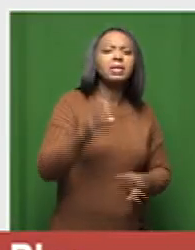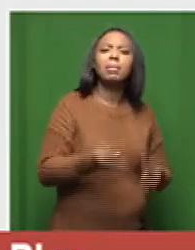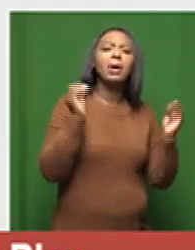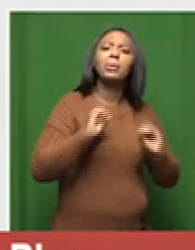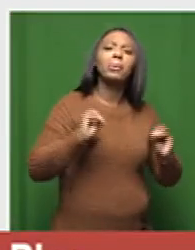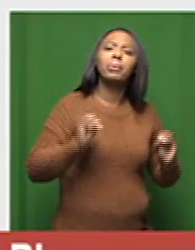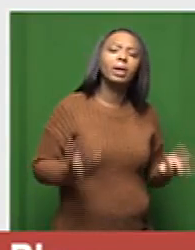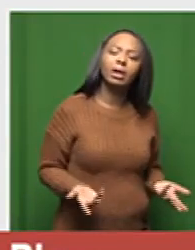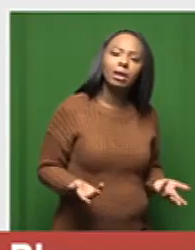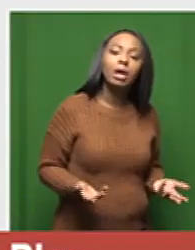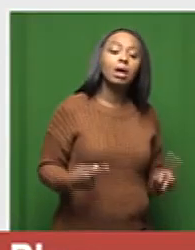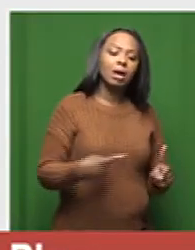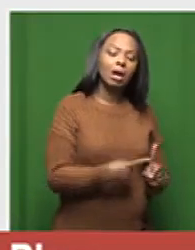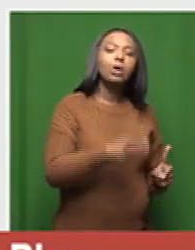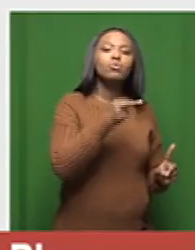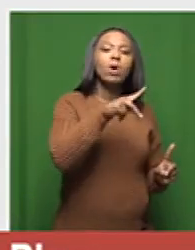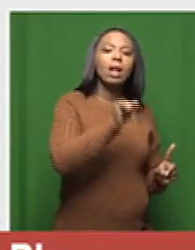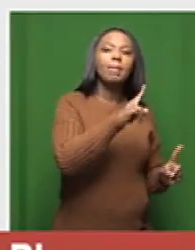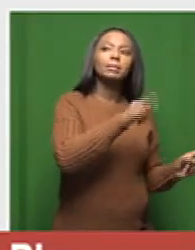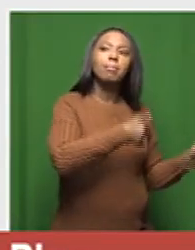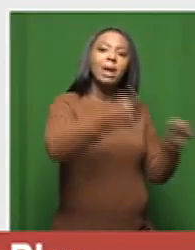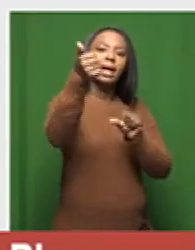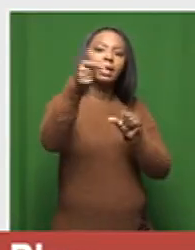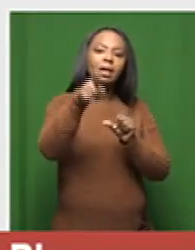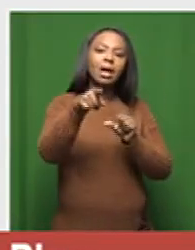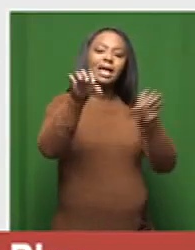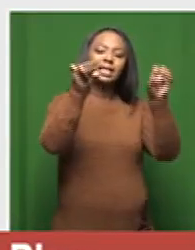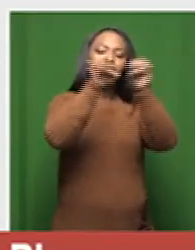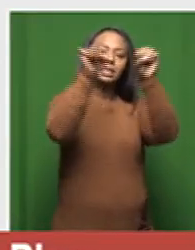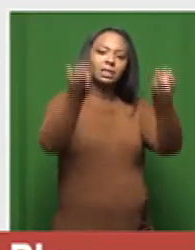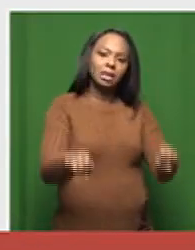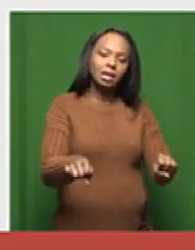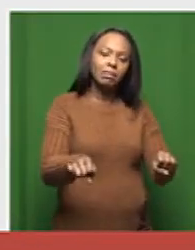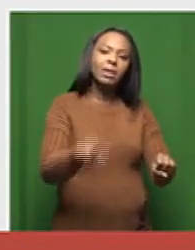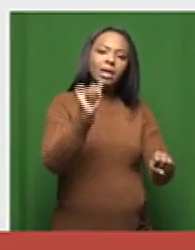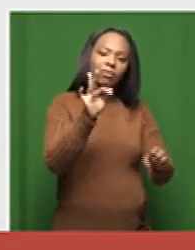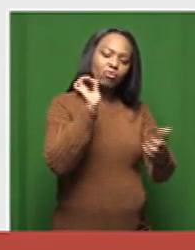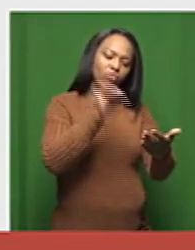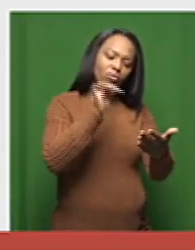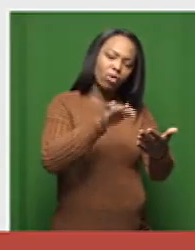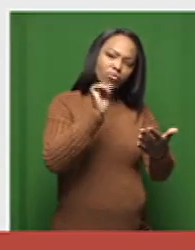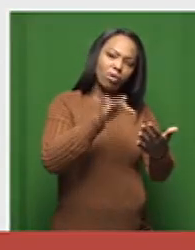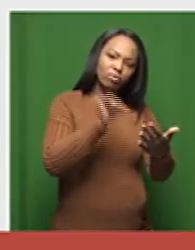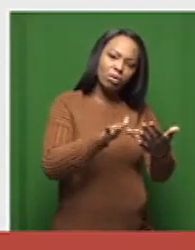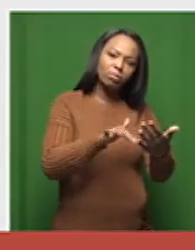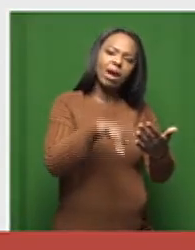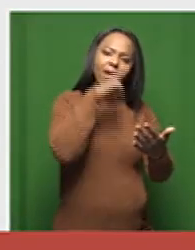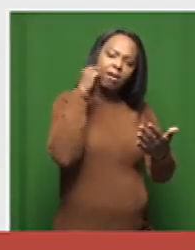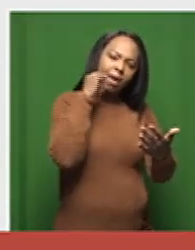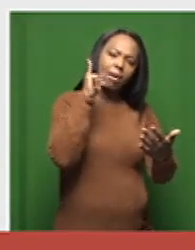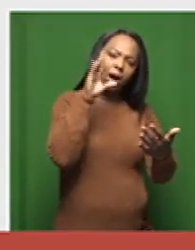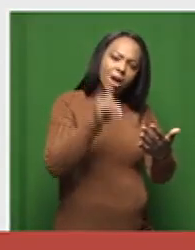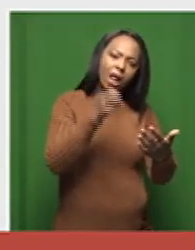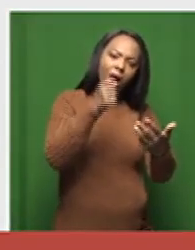such as Noella is just to go back into the system, and if you enter your details again, after